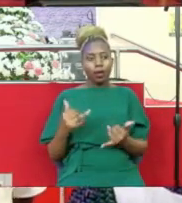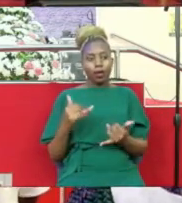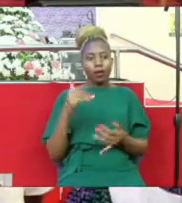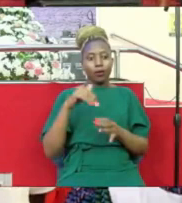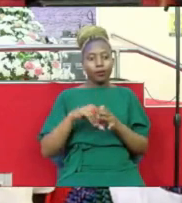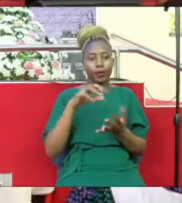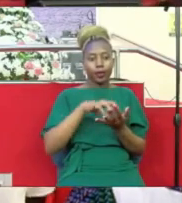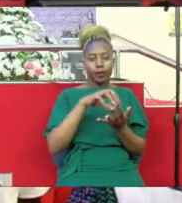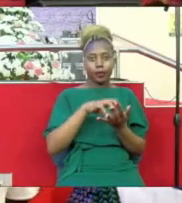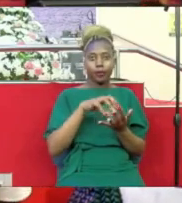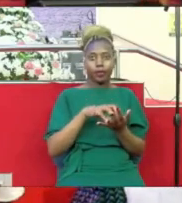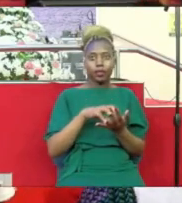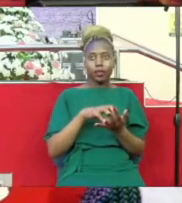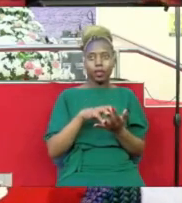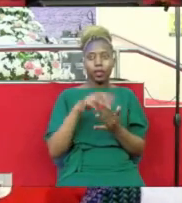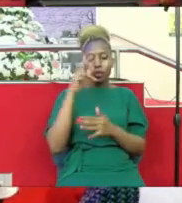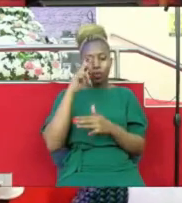We are about to prophesy